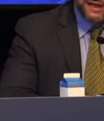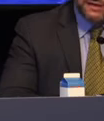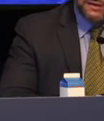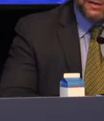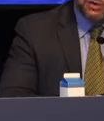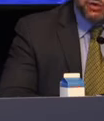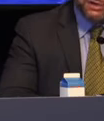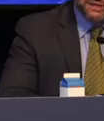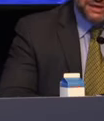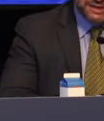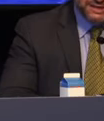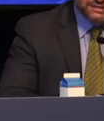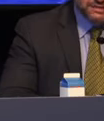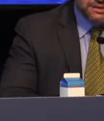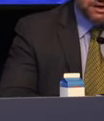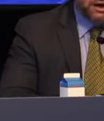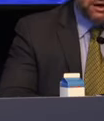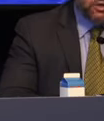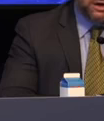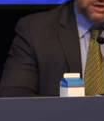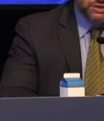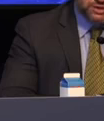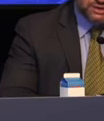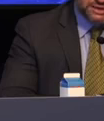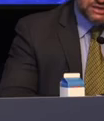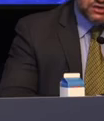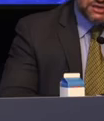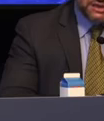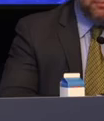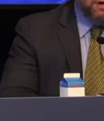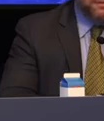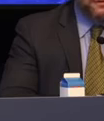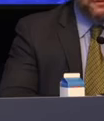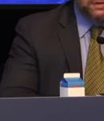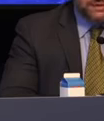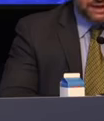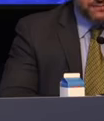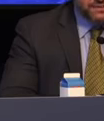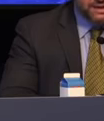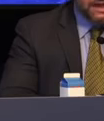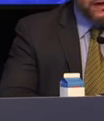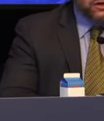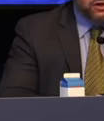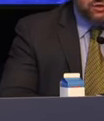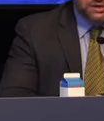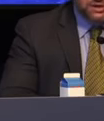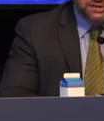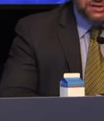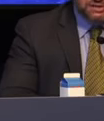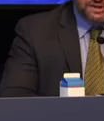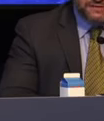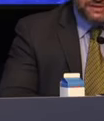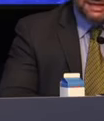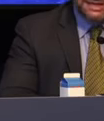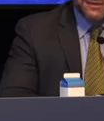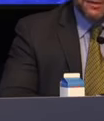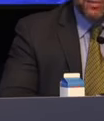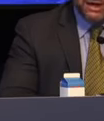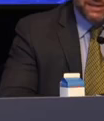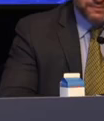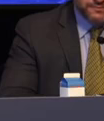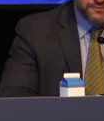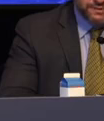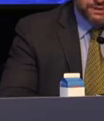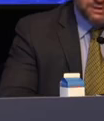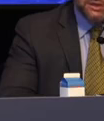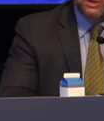impact reflected in the stories of our claimants, hard-working New Jerseyans using unemployment for the first time, and those who have exhausted their benefits and need a little more